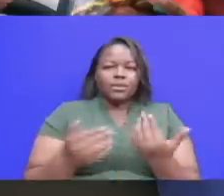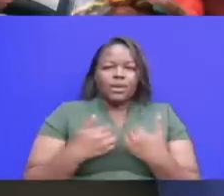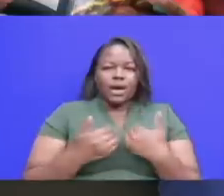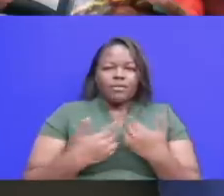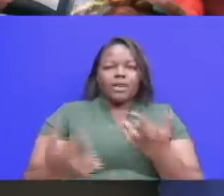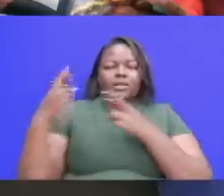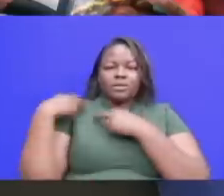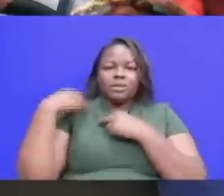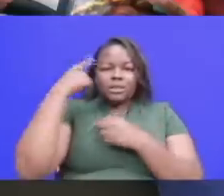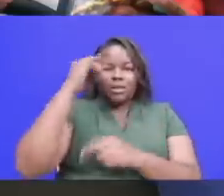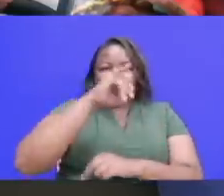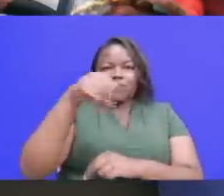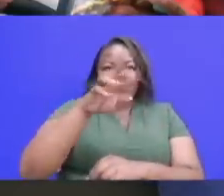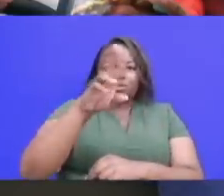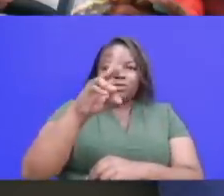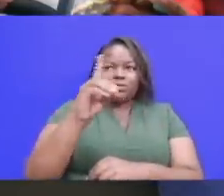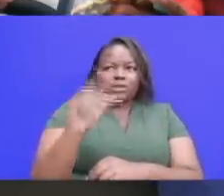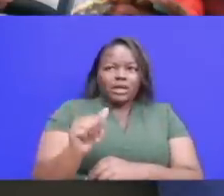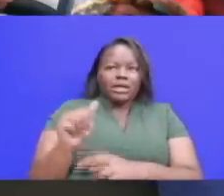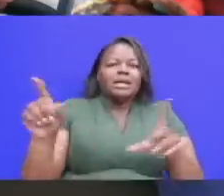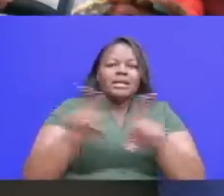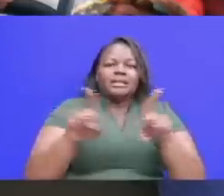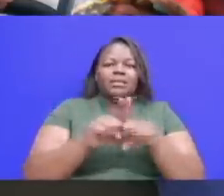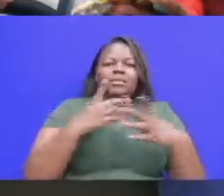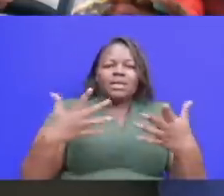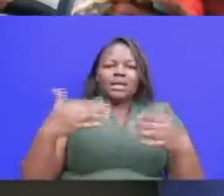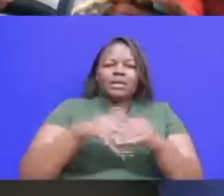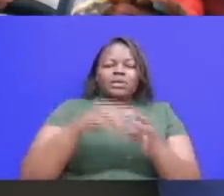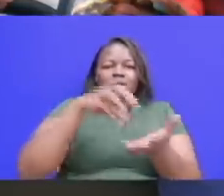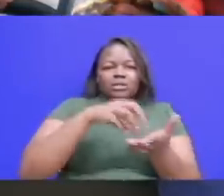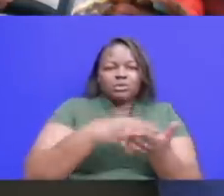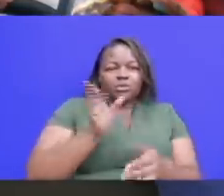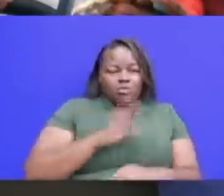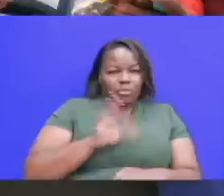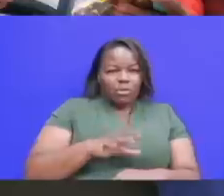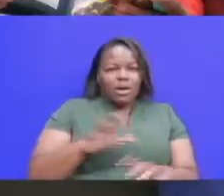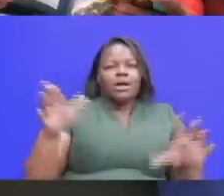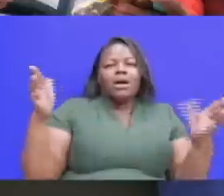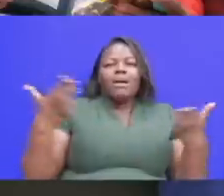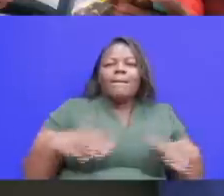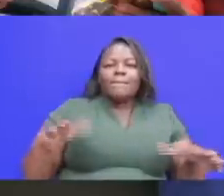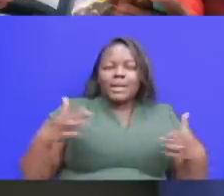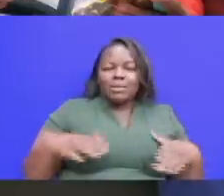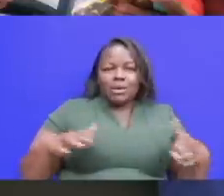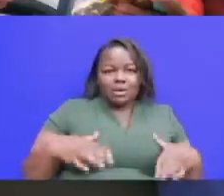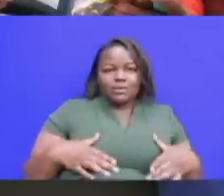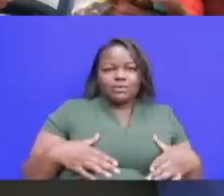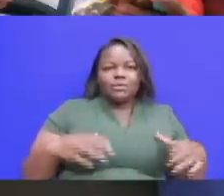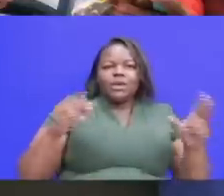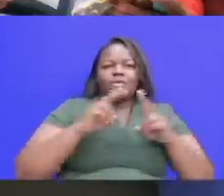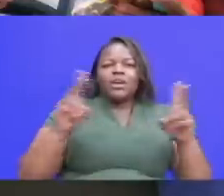to Judah, the same way it was in the case of the woman, people would have been very